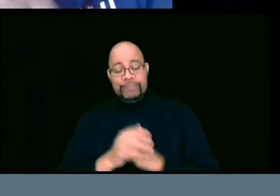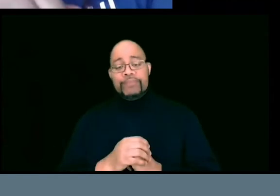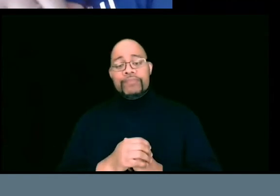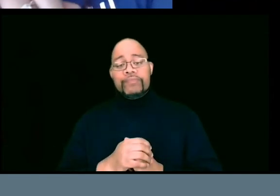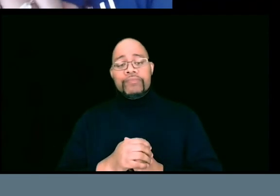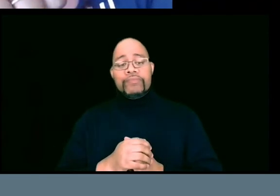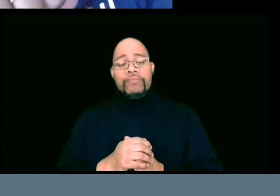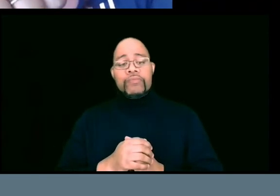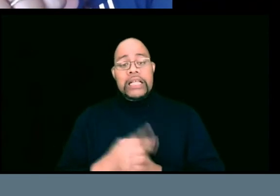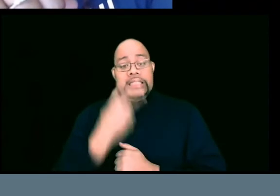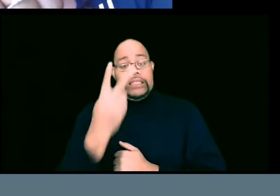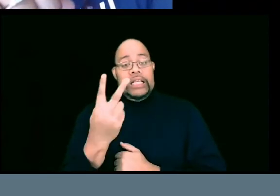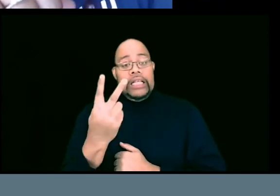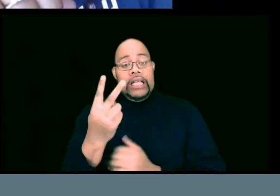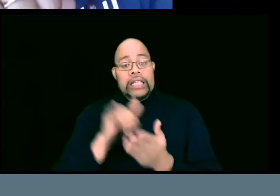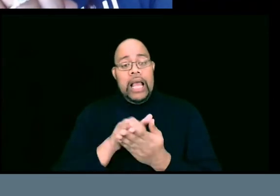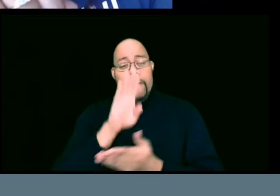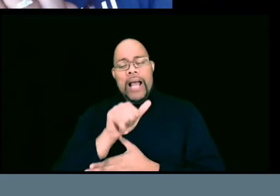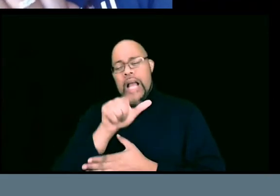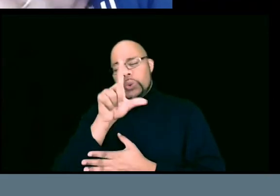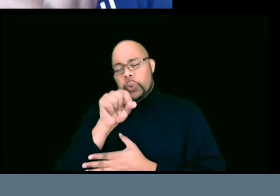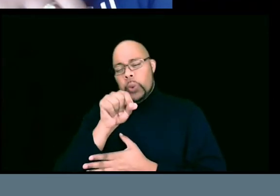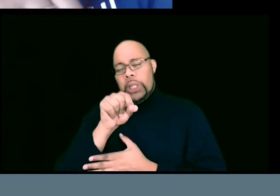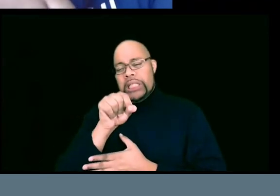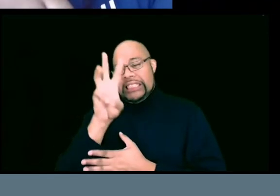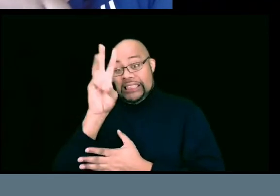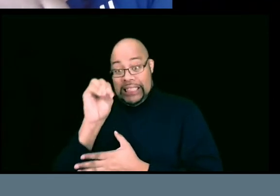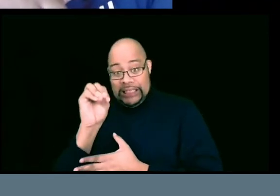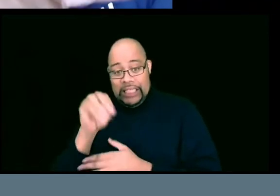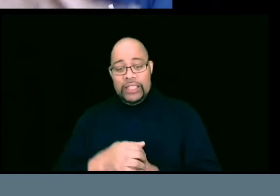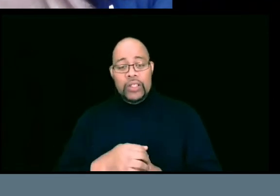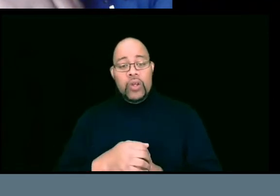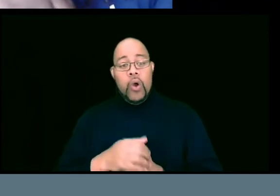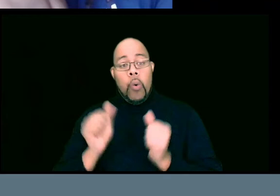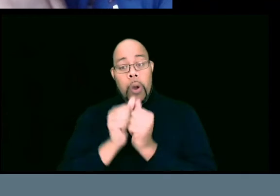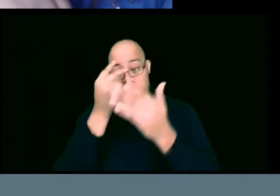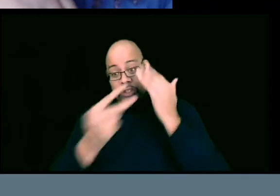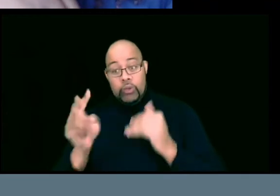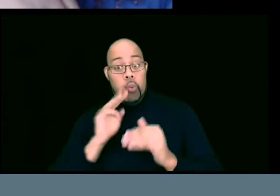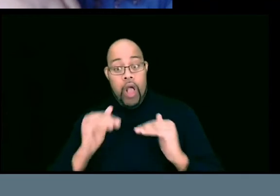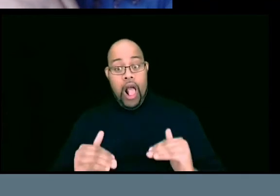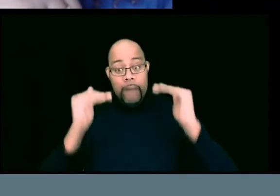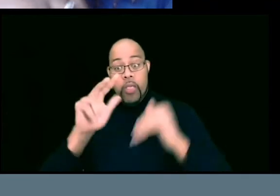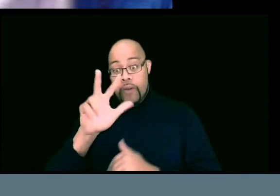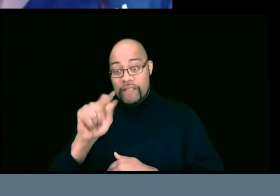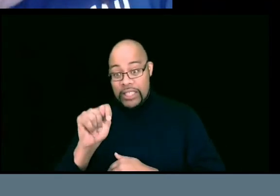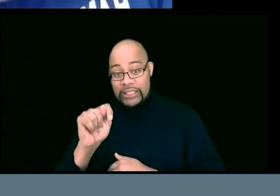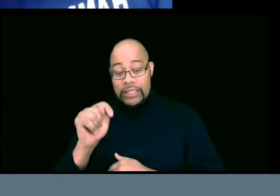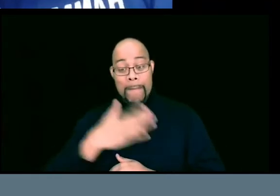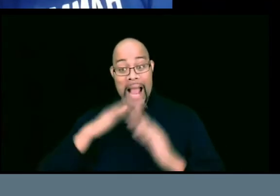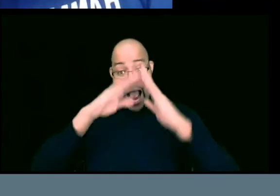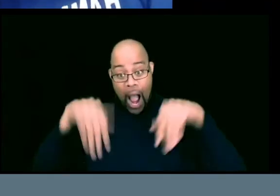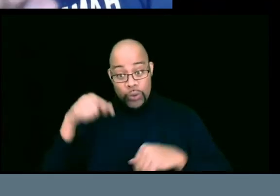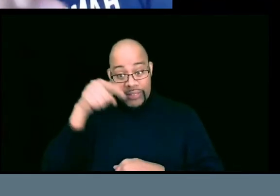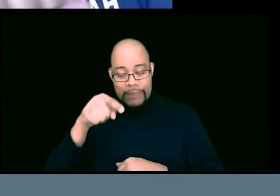down here in this map right here, we see that by 2060, with a projected sea level rise